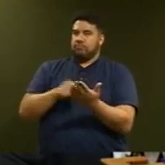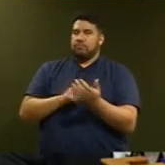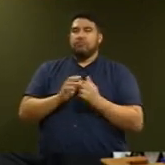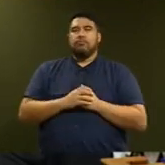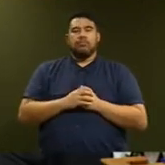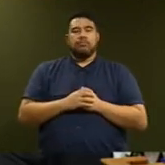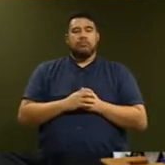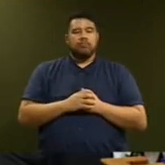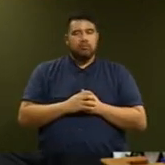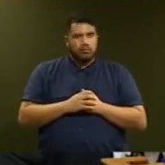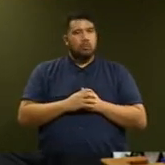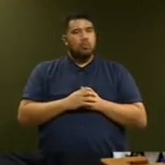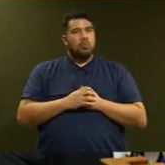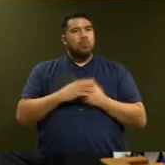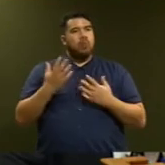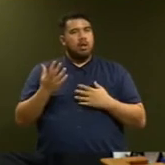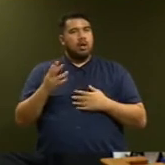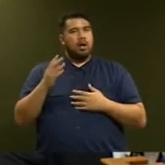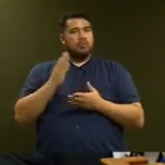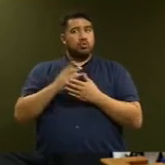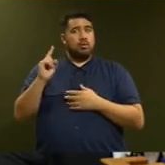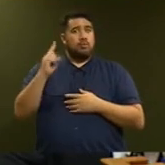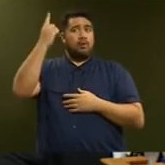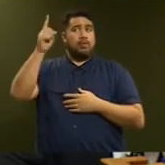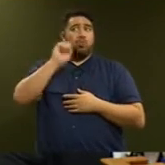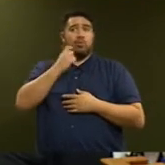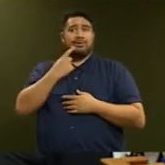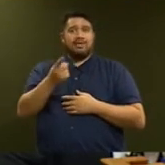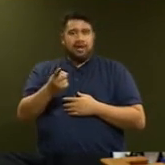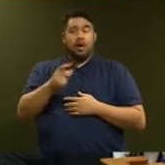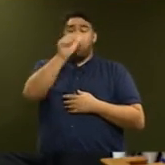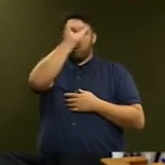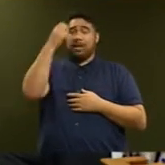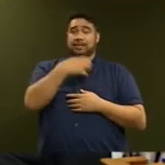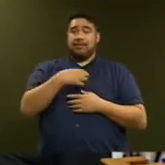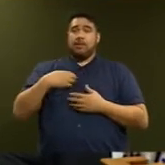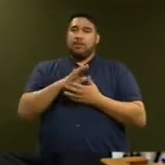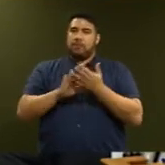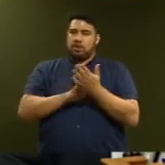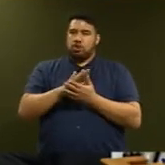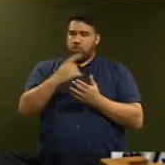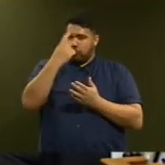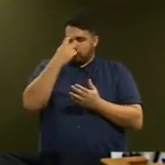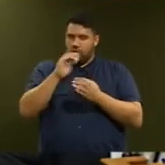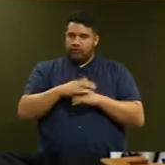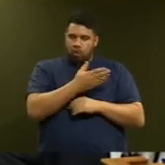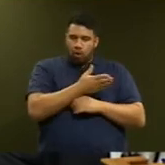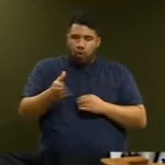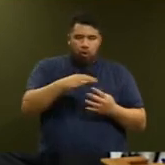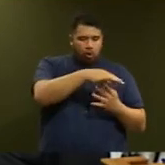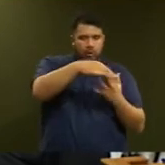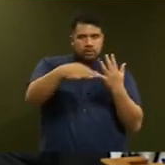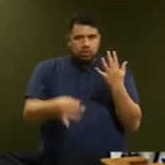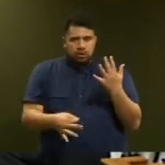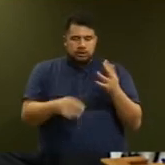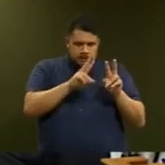Minister, that it is the mark of wise government that you consider every possibility and every possibility's merits. That's what